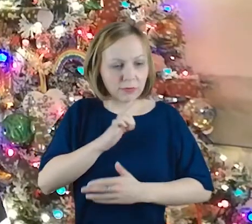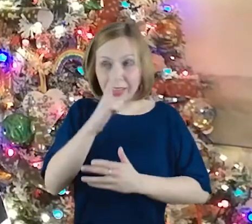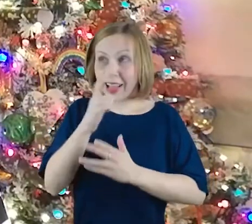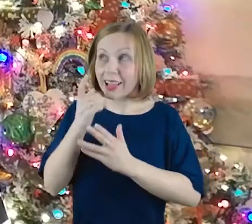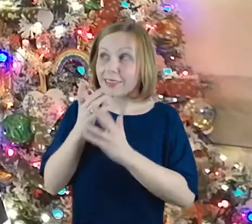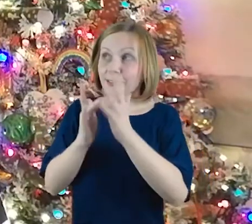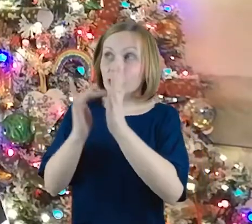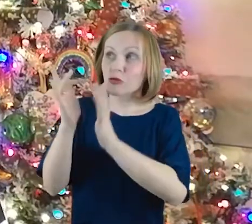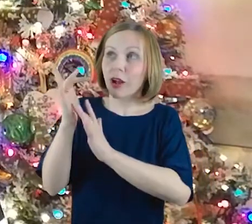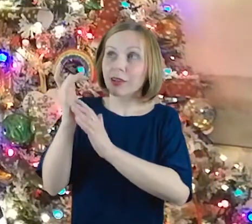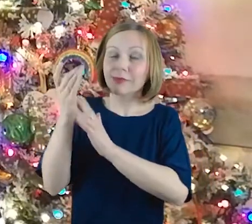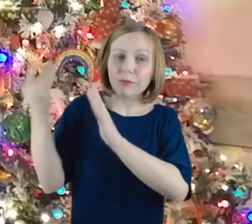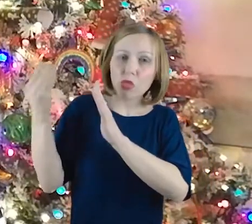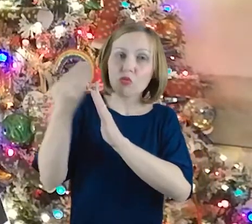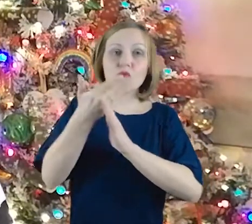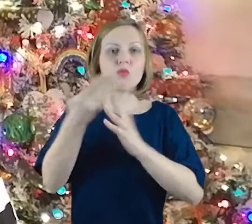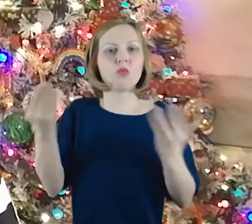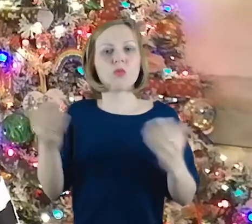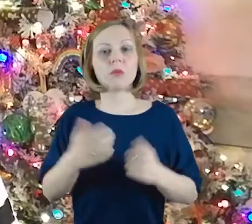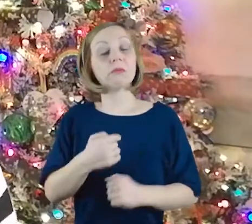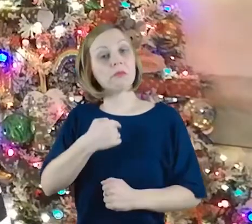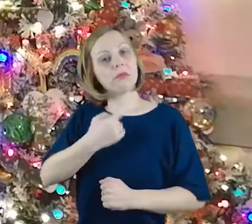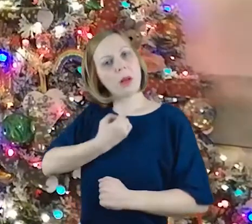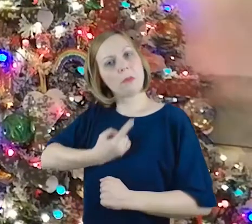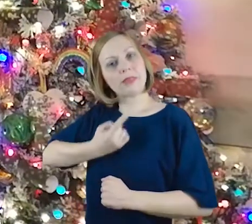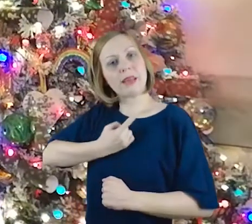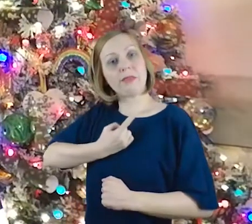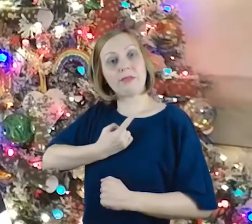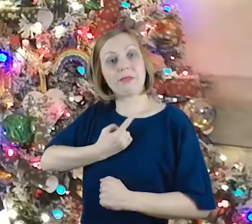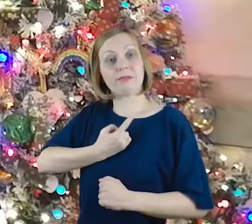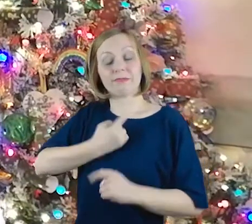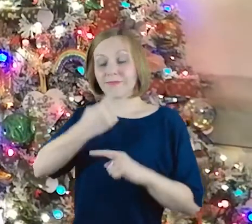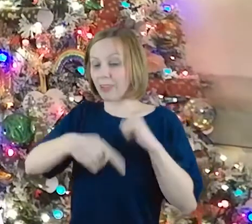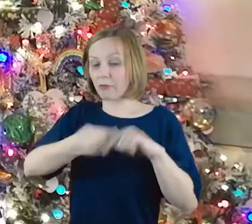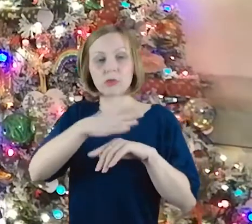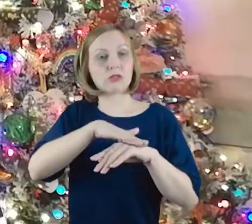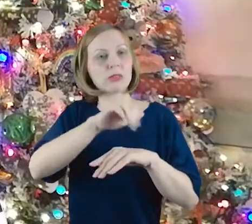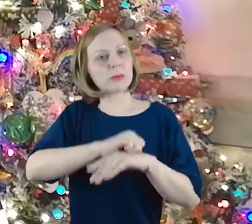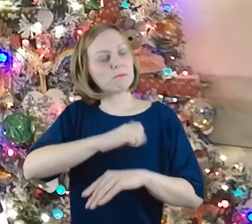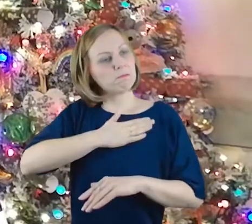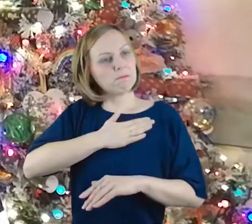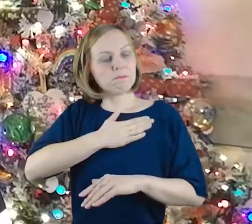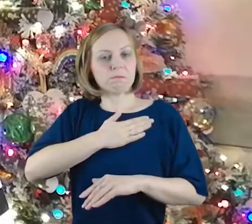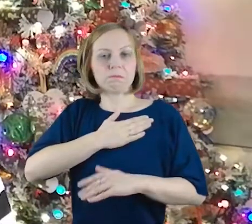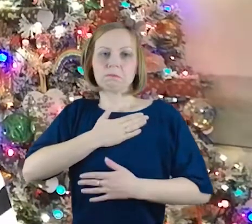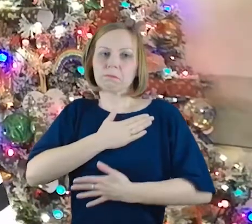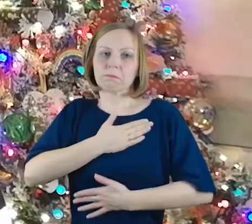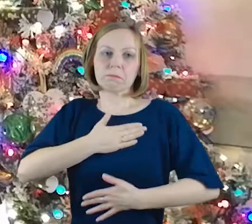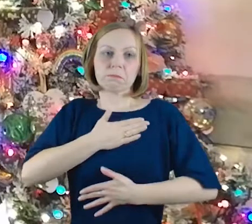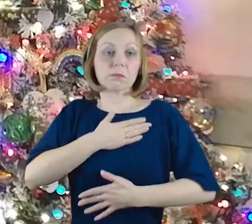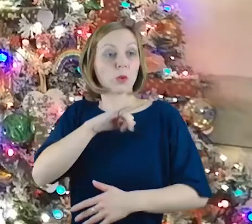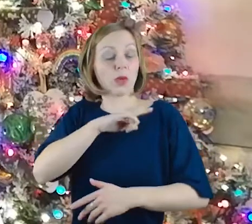time. I myself have a sadness every Christmas. Since my father died, him